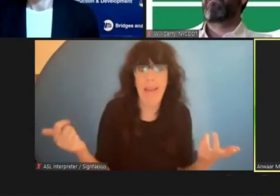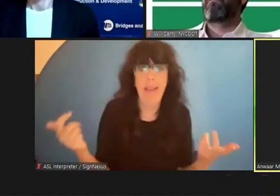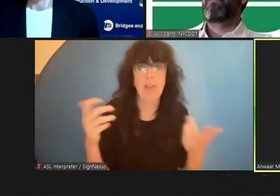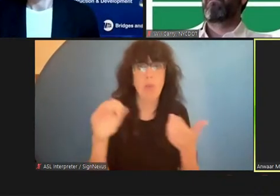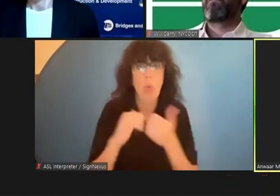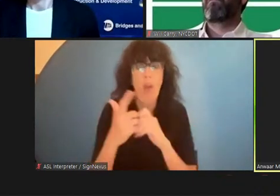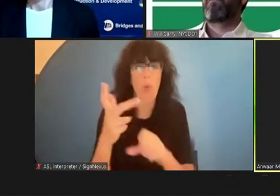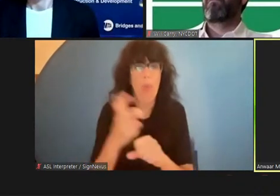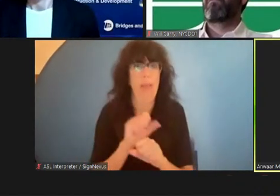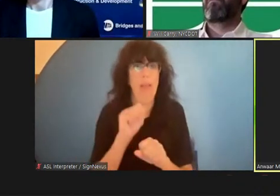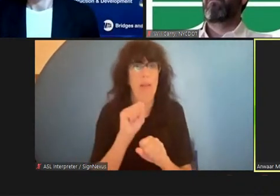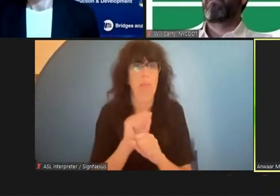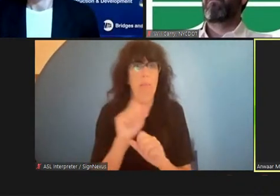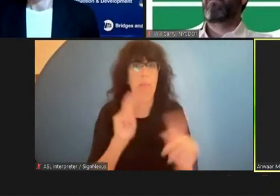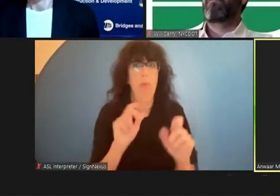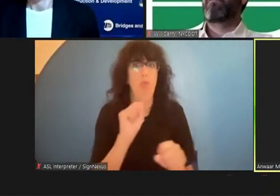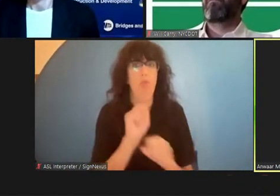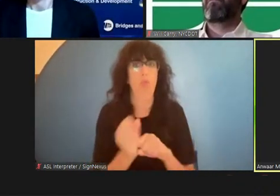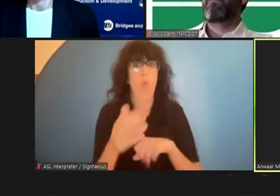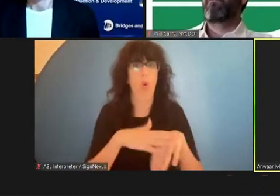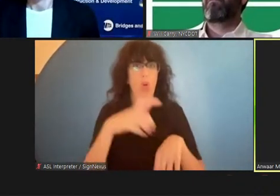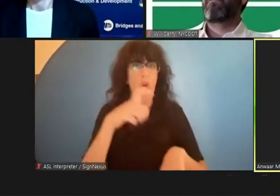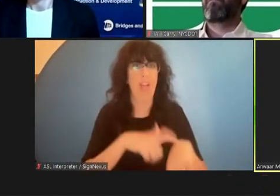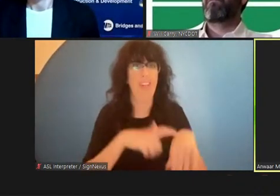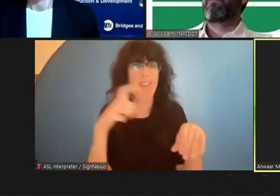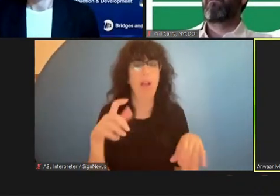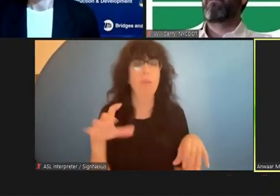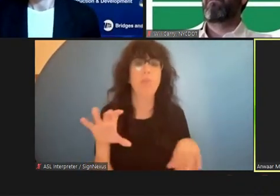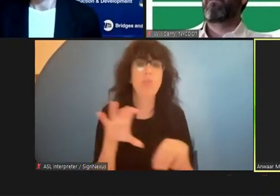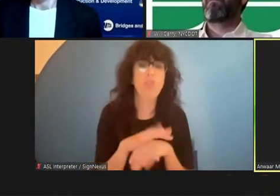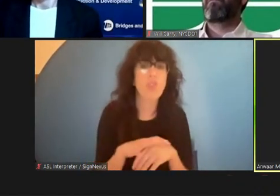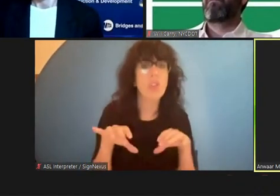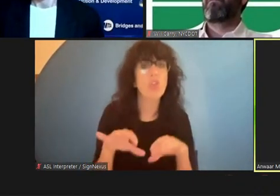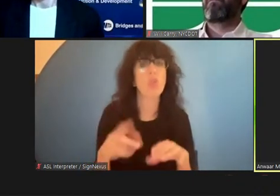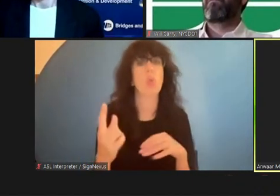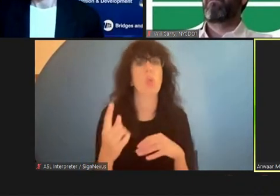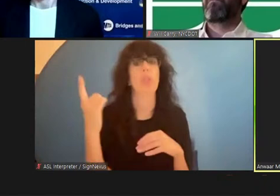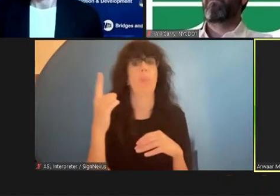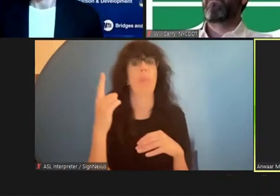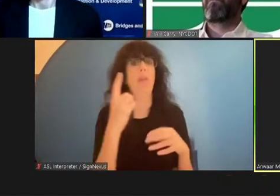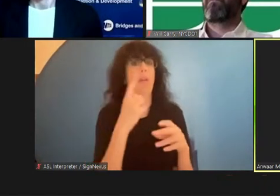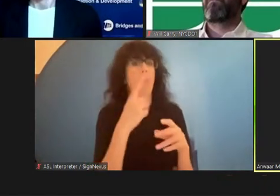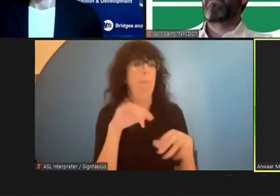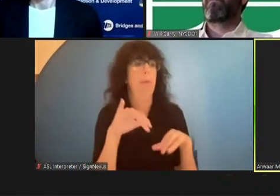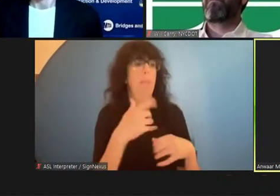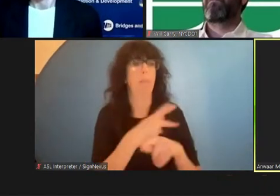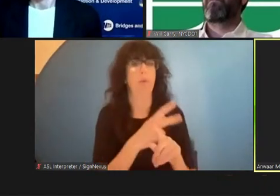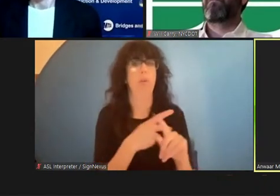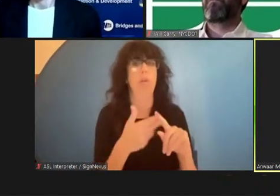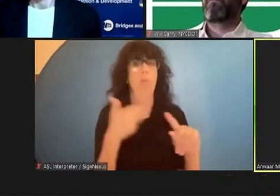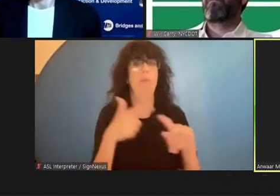work on time at least do something about being productive before robbing us